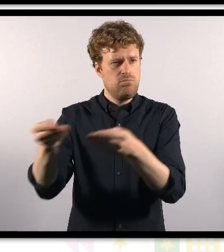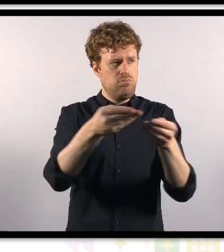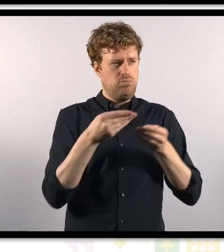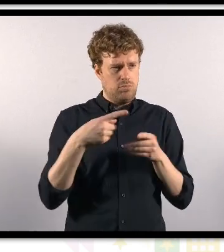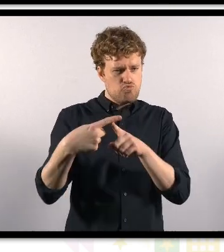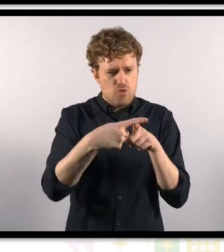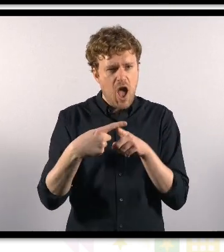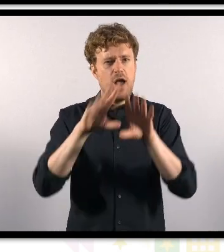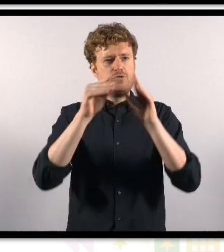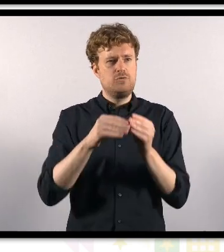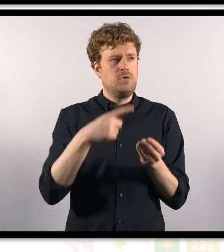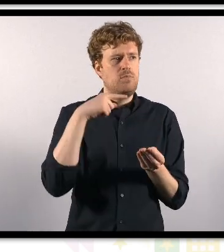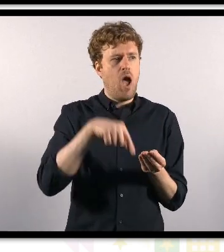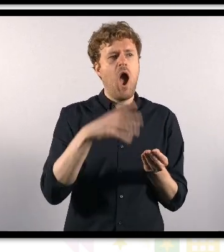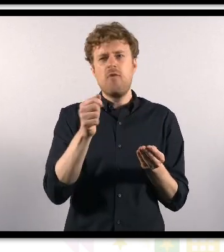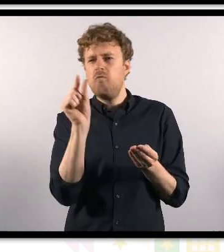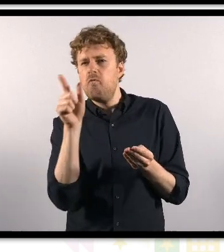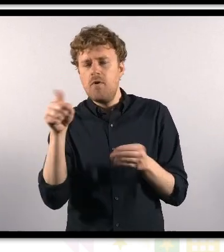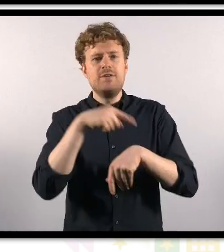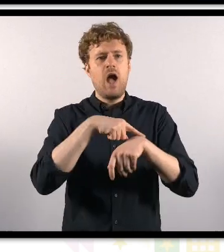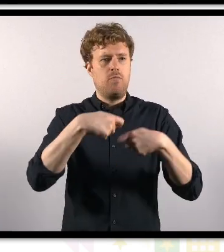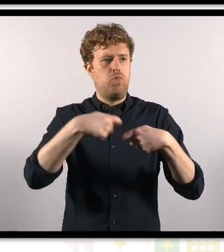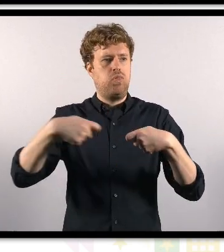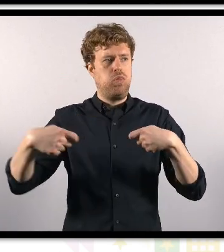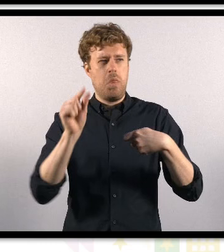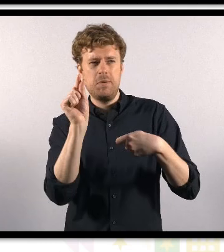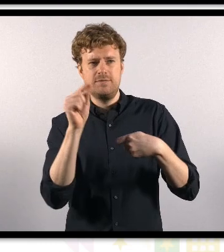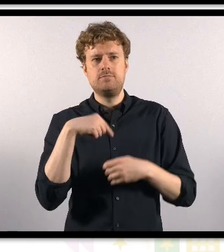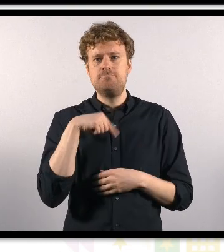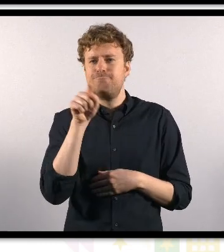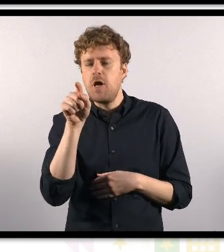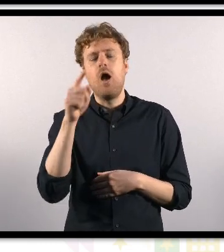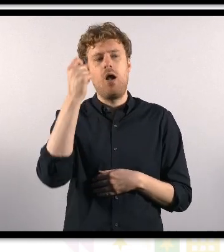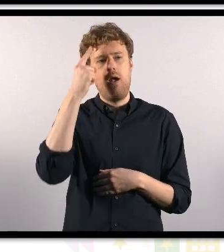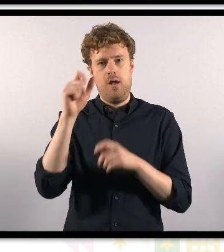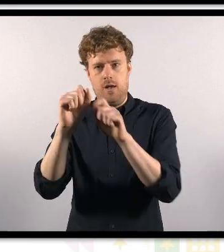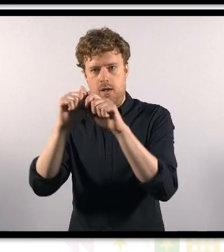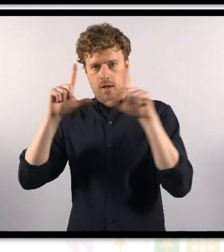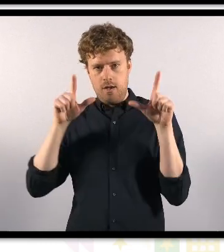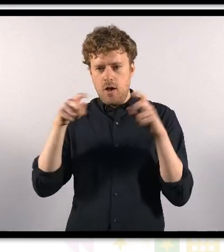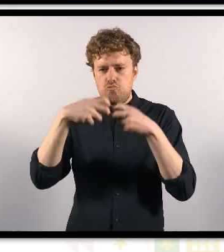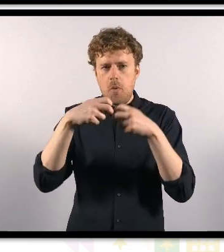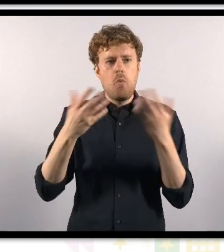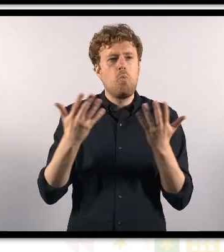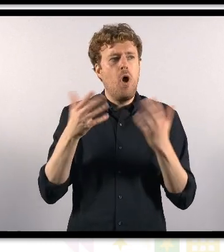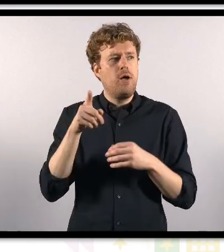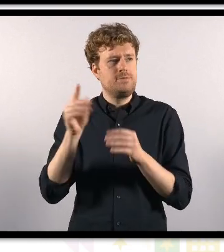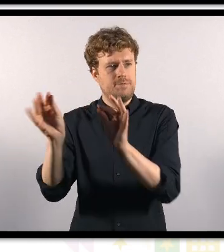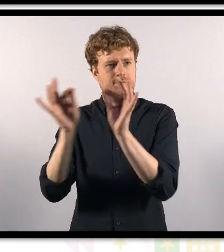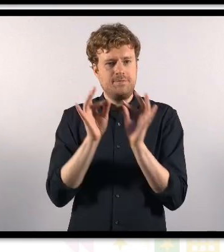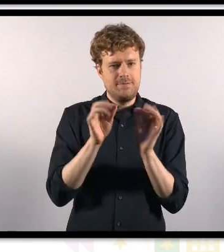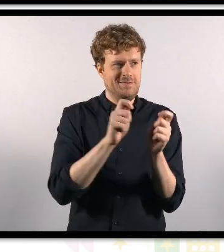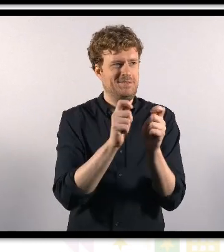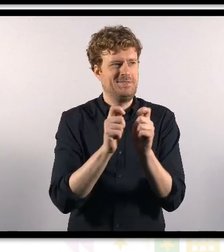our SRE quite a bit of time in identifying what was going on. Otherwise, they would have to manually go to the logs, to the traces, find out what's going